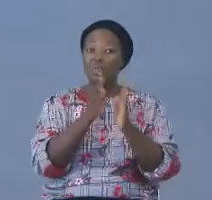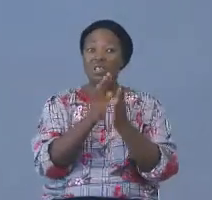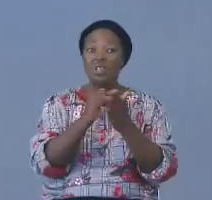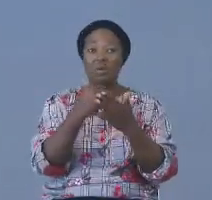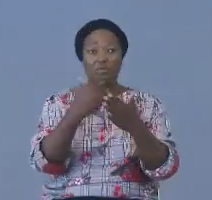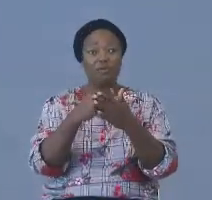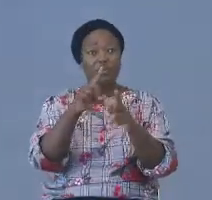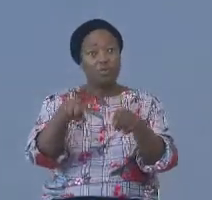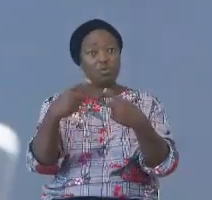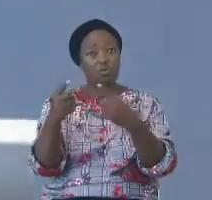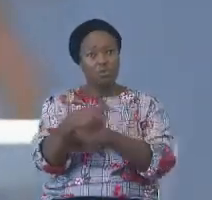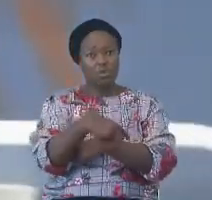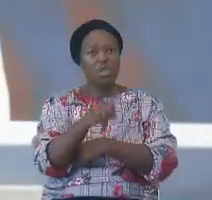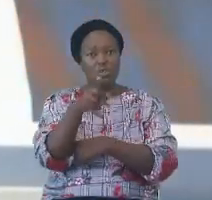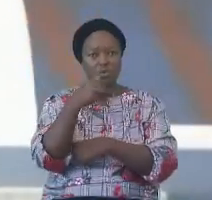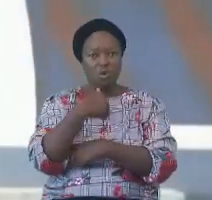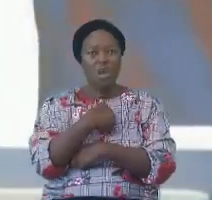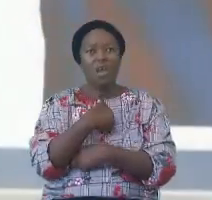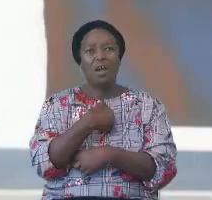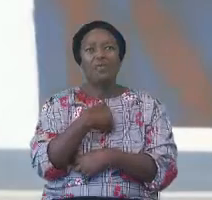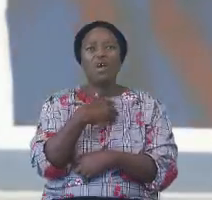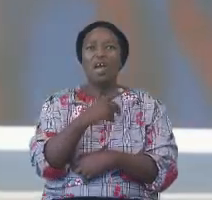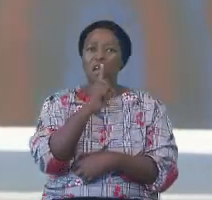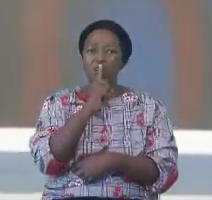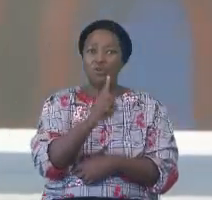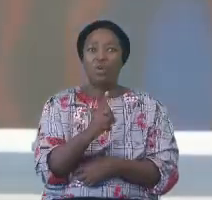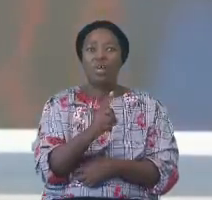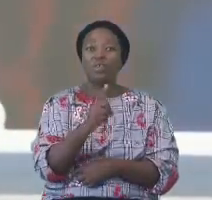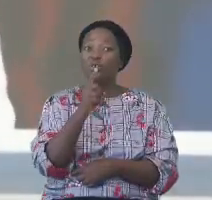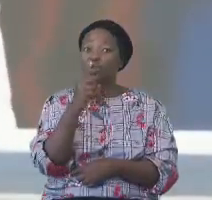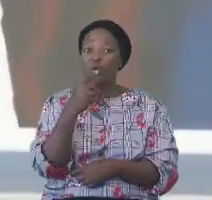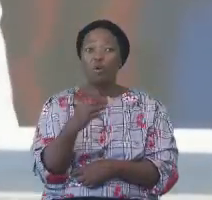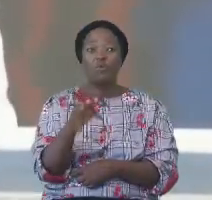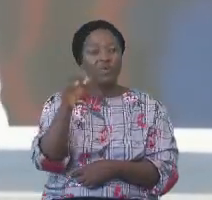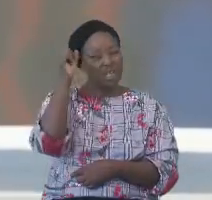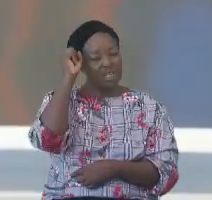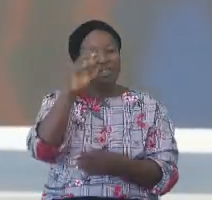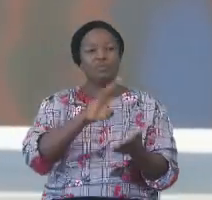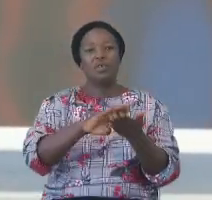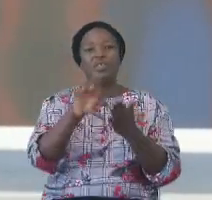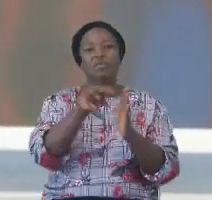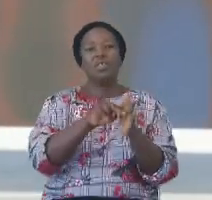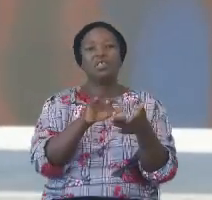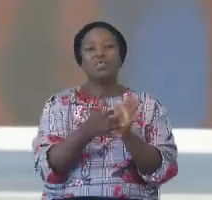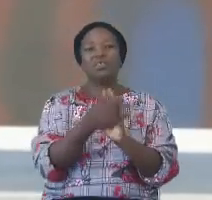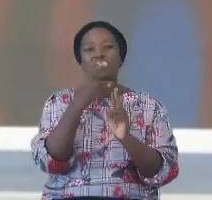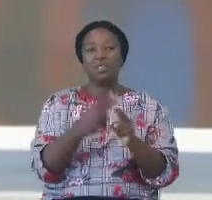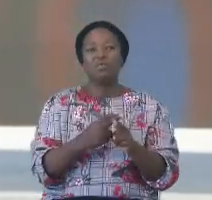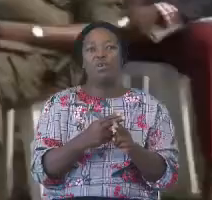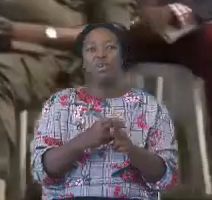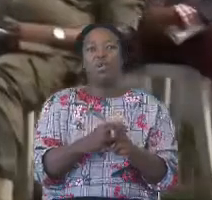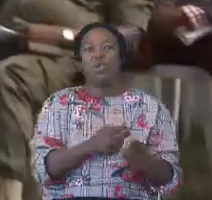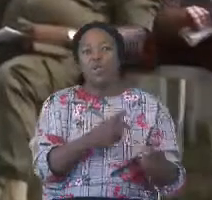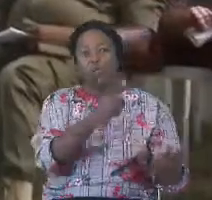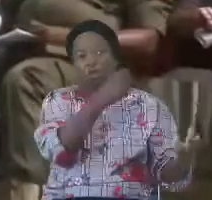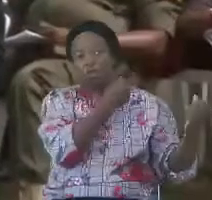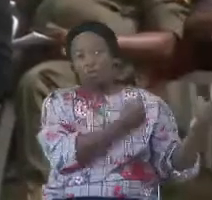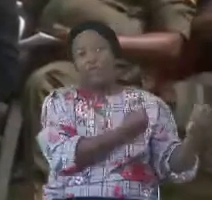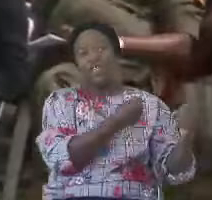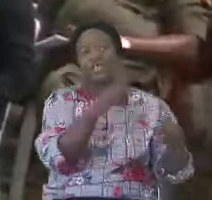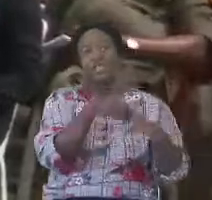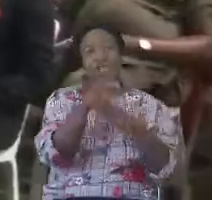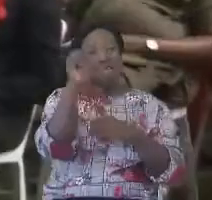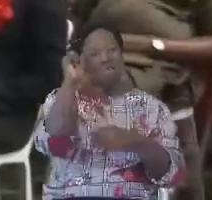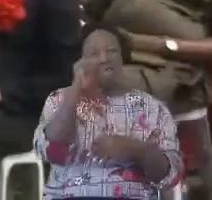riches of his grace and i pray that before you go today you'll have assurance of his